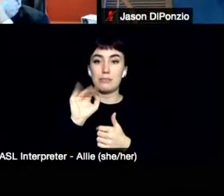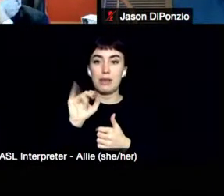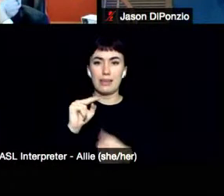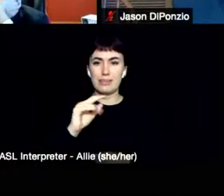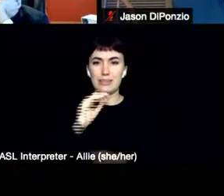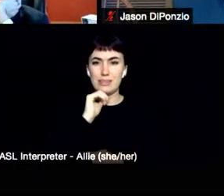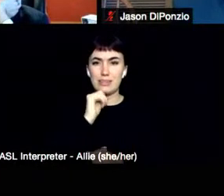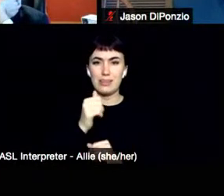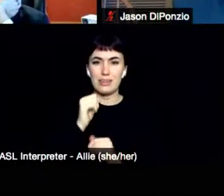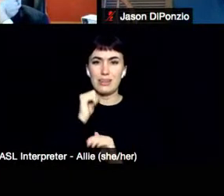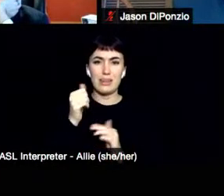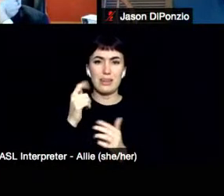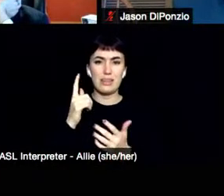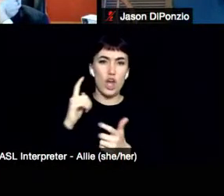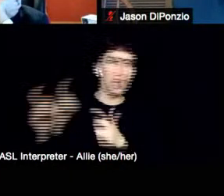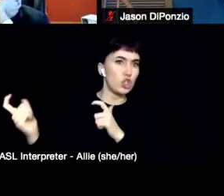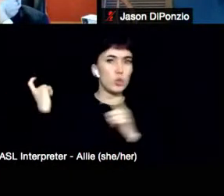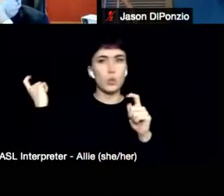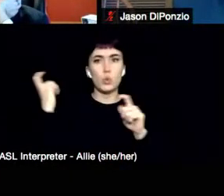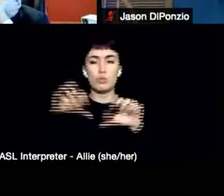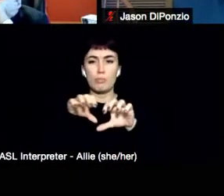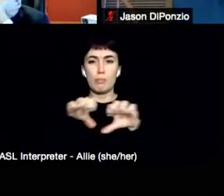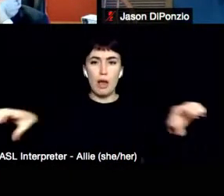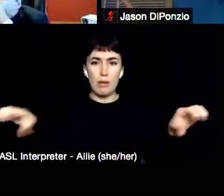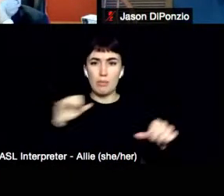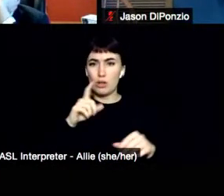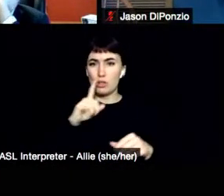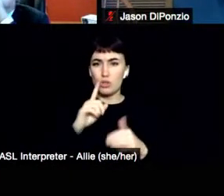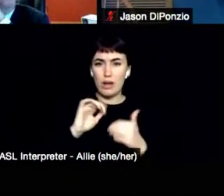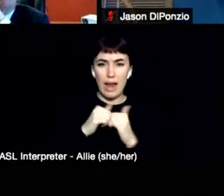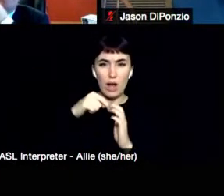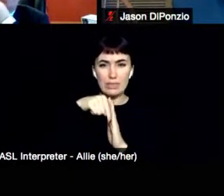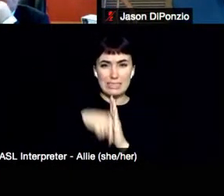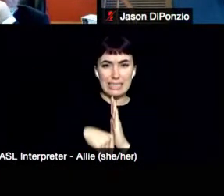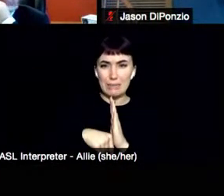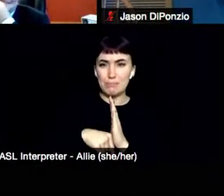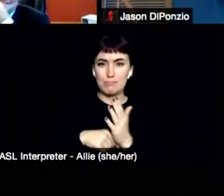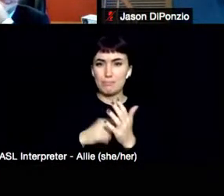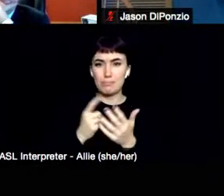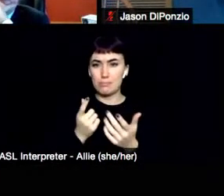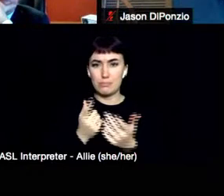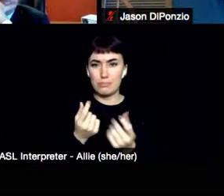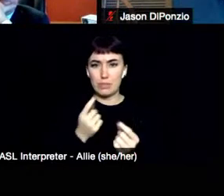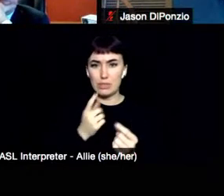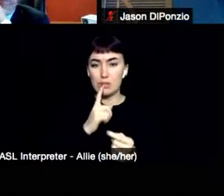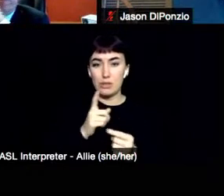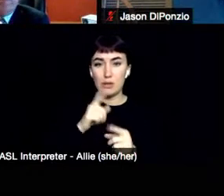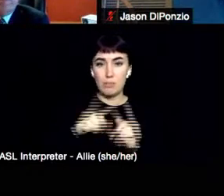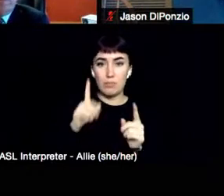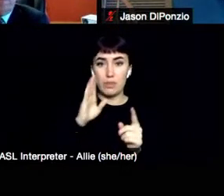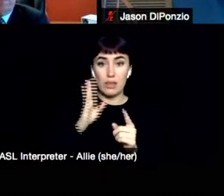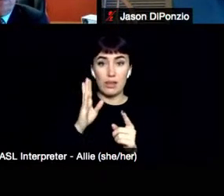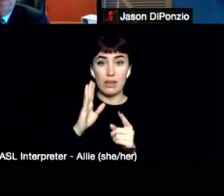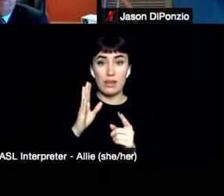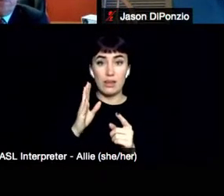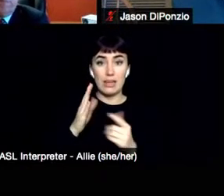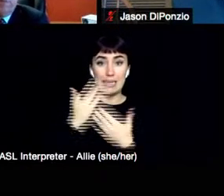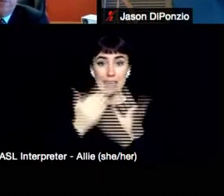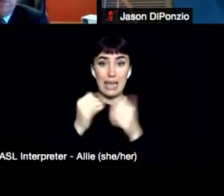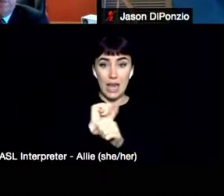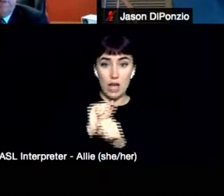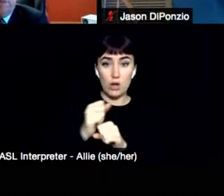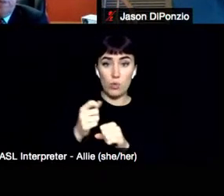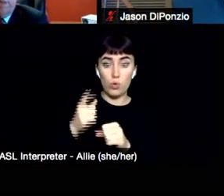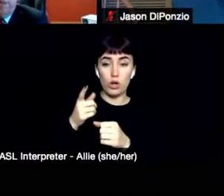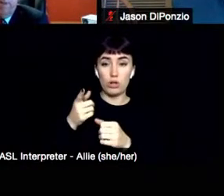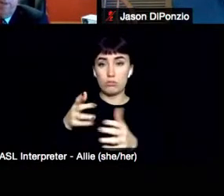an overly large pipe. I'm not sure how deep it is, but will it be largely handwork around a gas pipe?